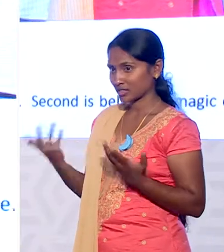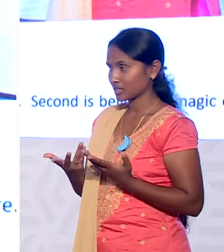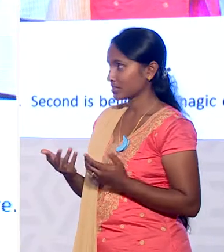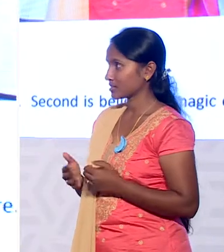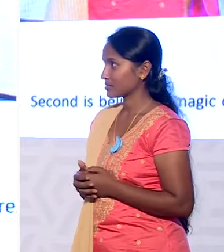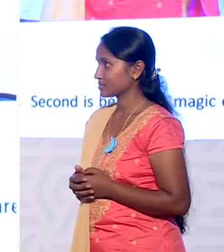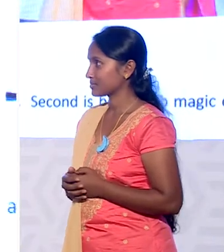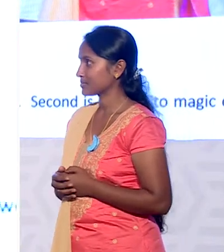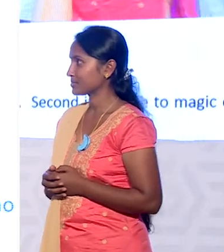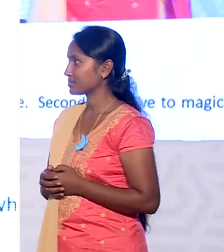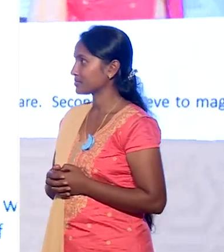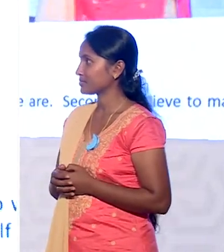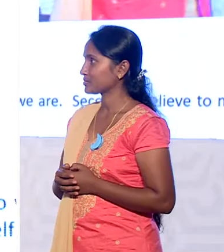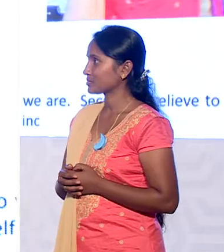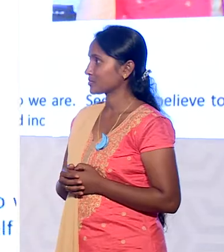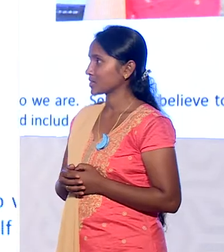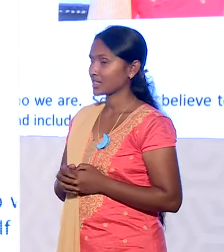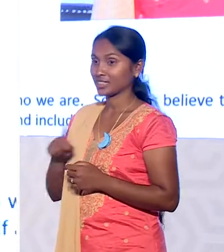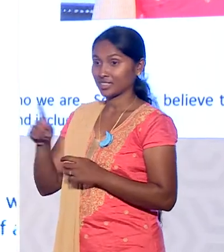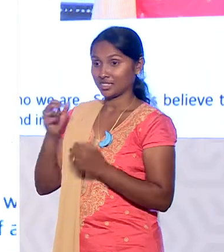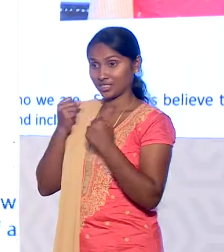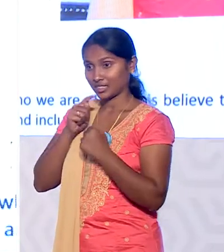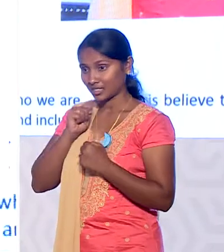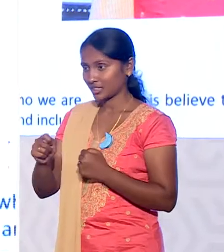hard journey. That is really hard.